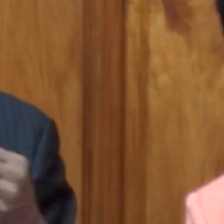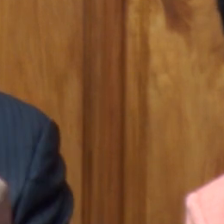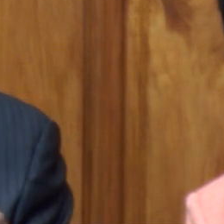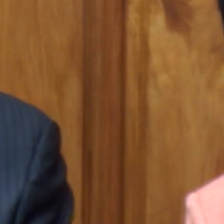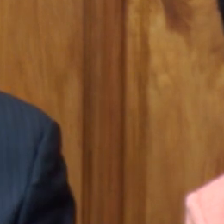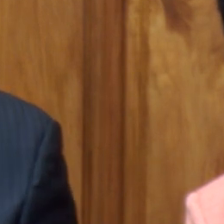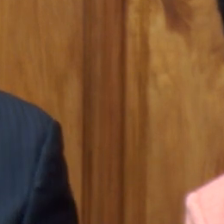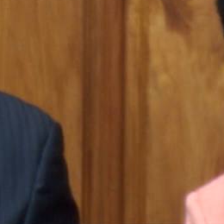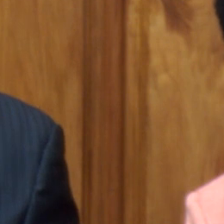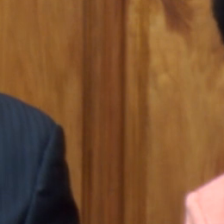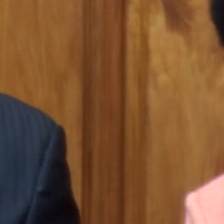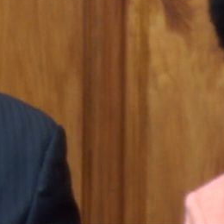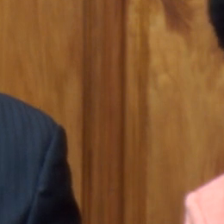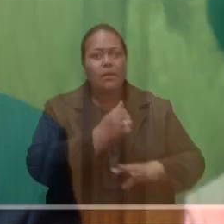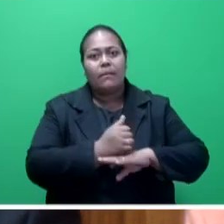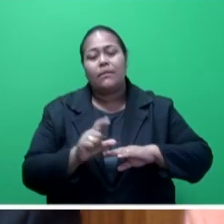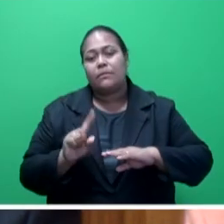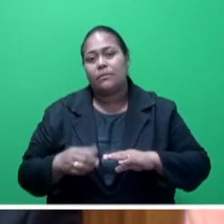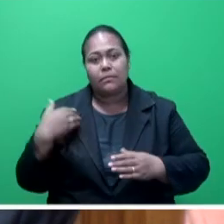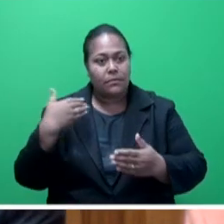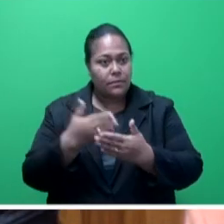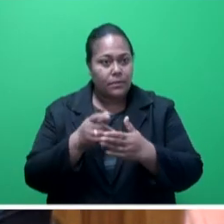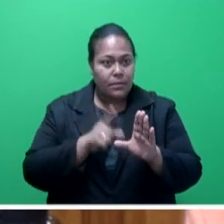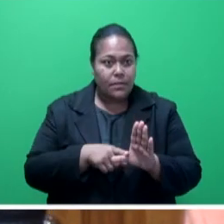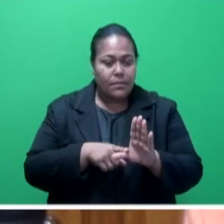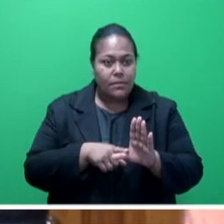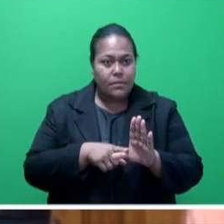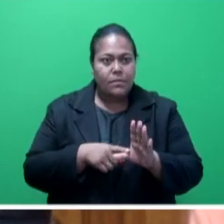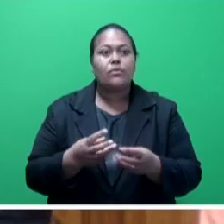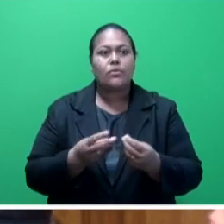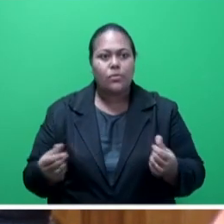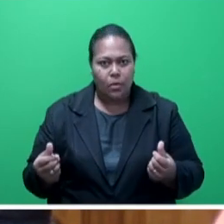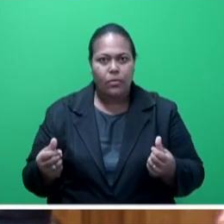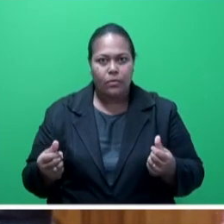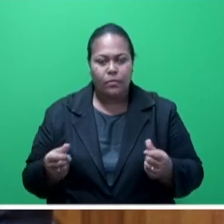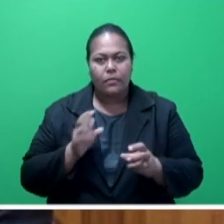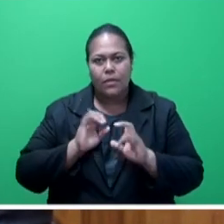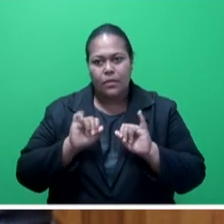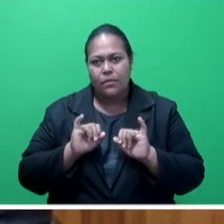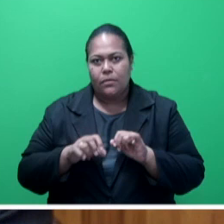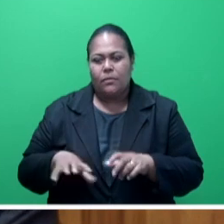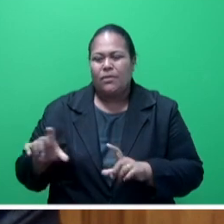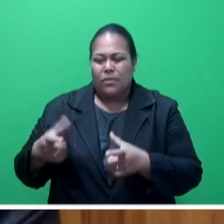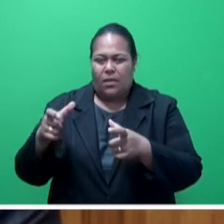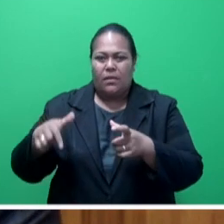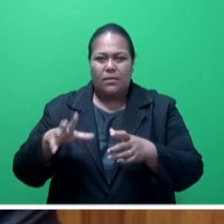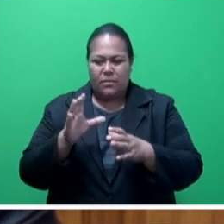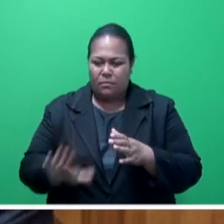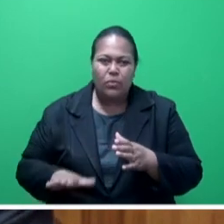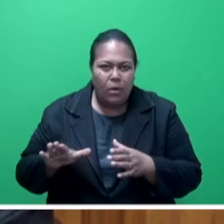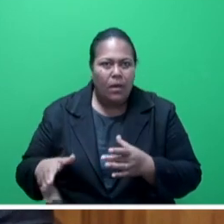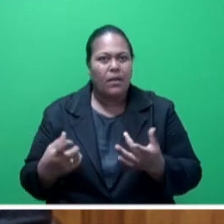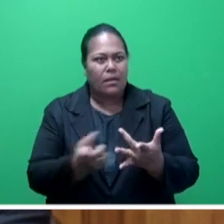government has been doing this past few years to address the plight of our most challenged citizens. Over the past few years, we